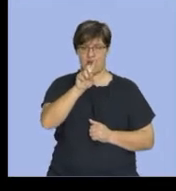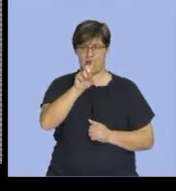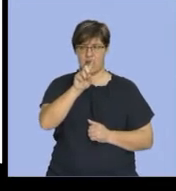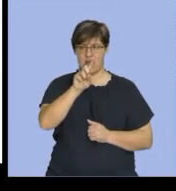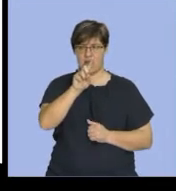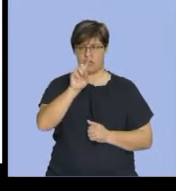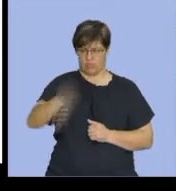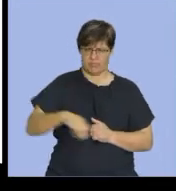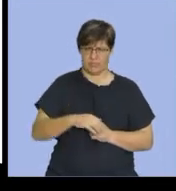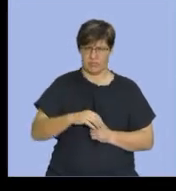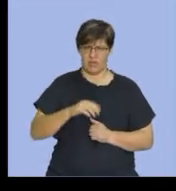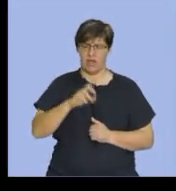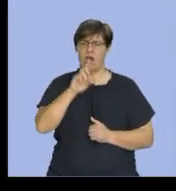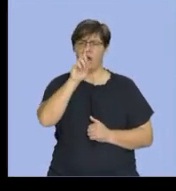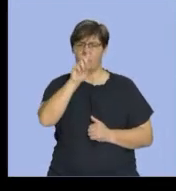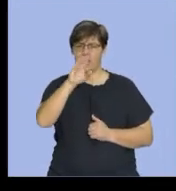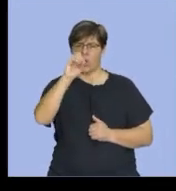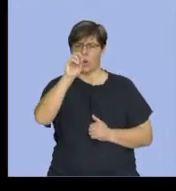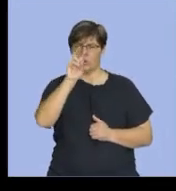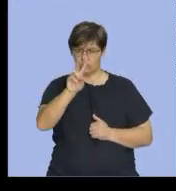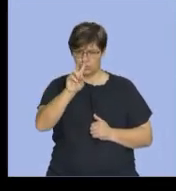and stop it.